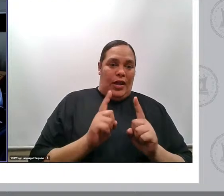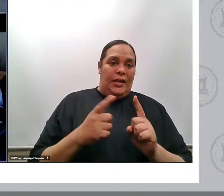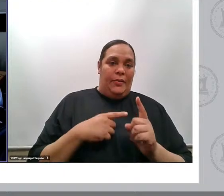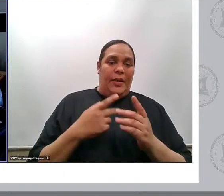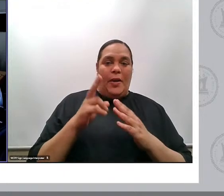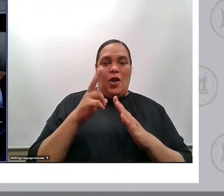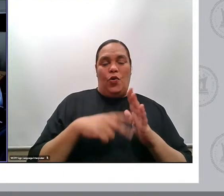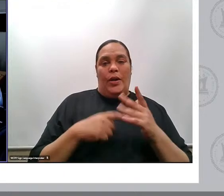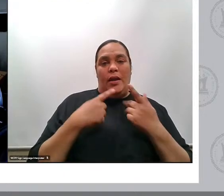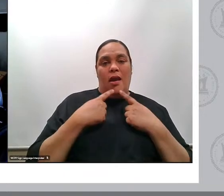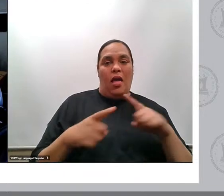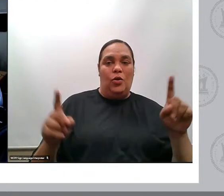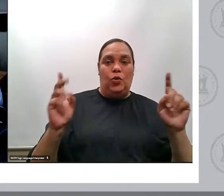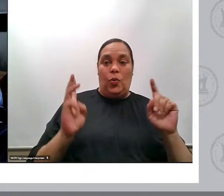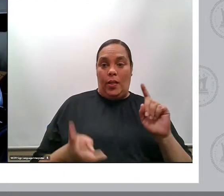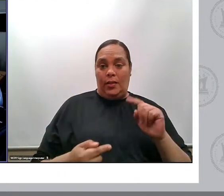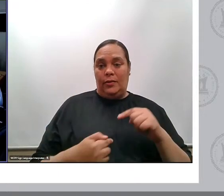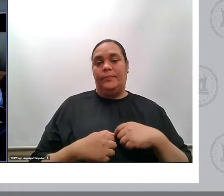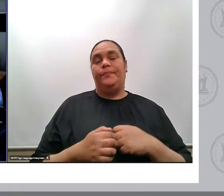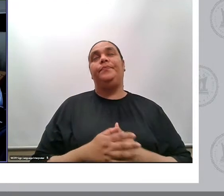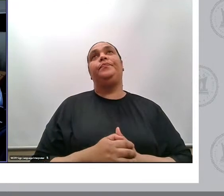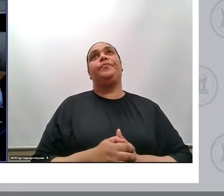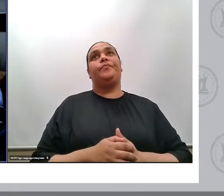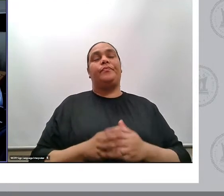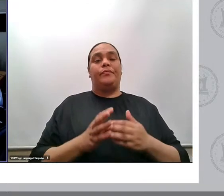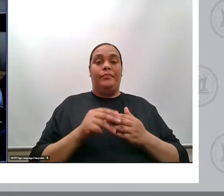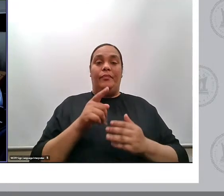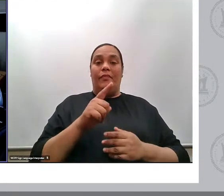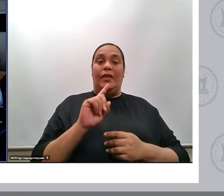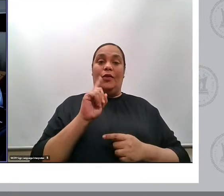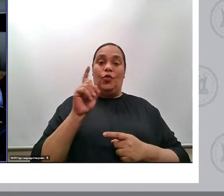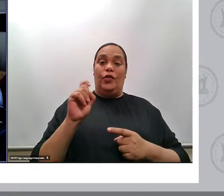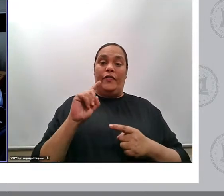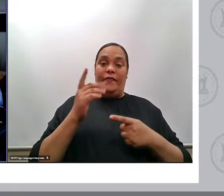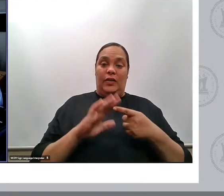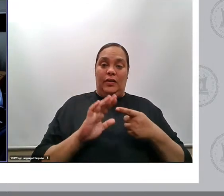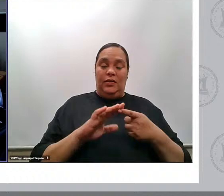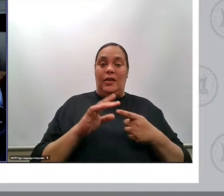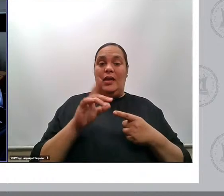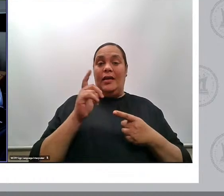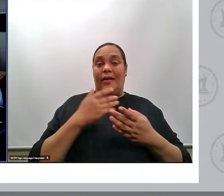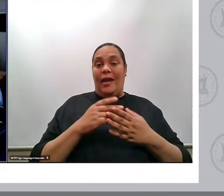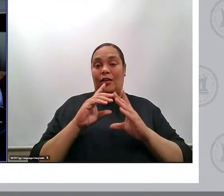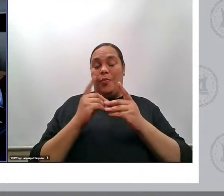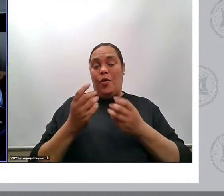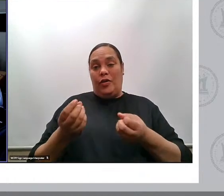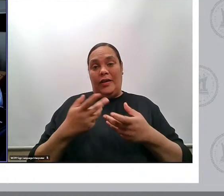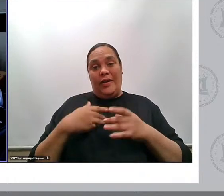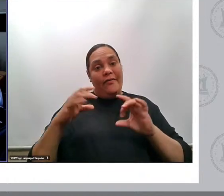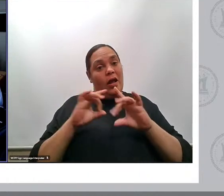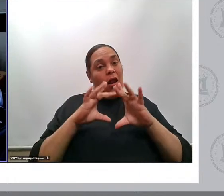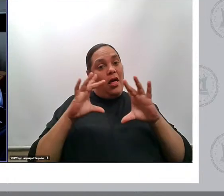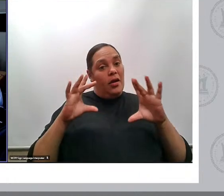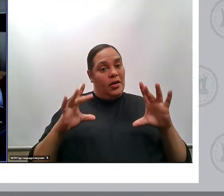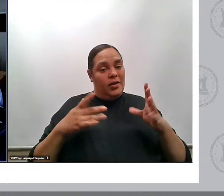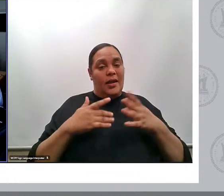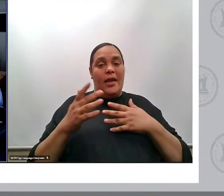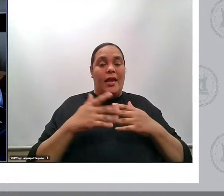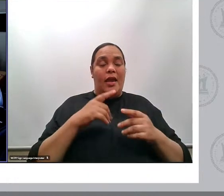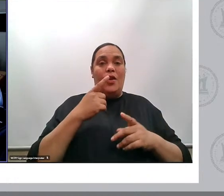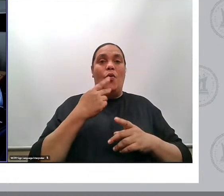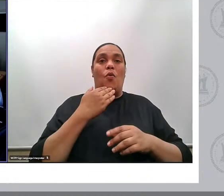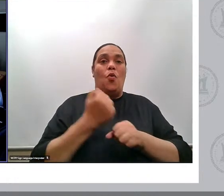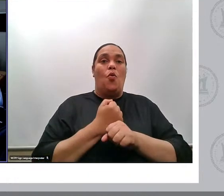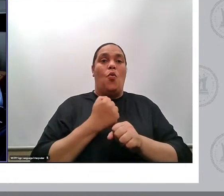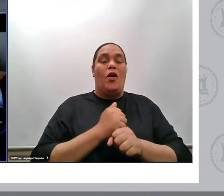read them aloud. Member Mackenzie's first question is, can the department provide clarity on anyone working for